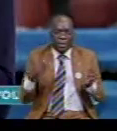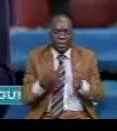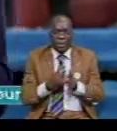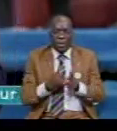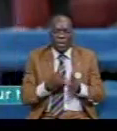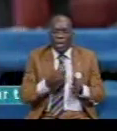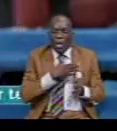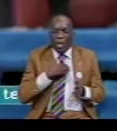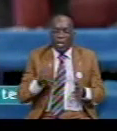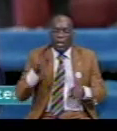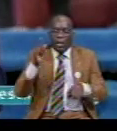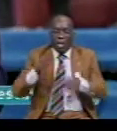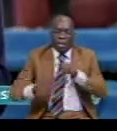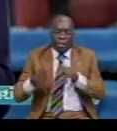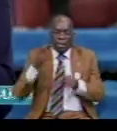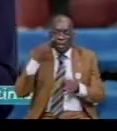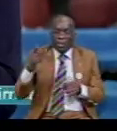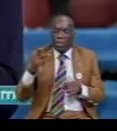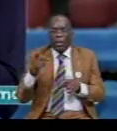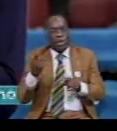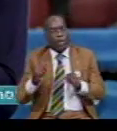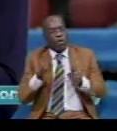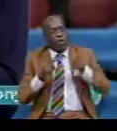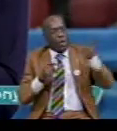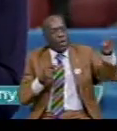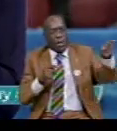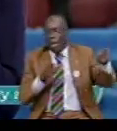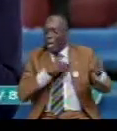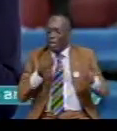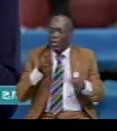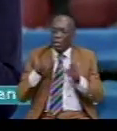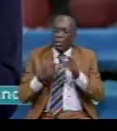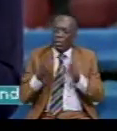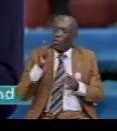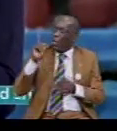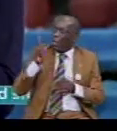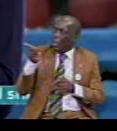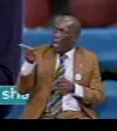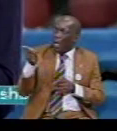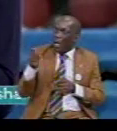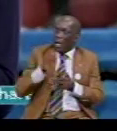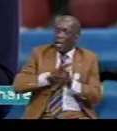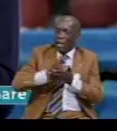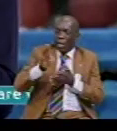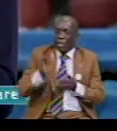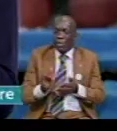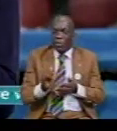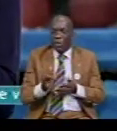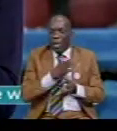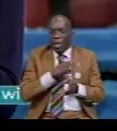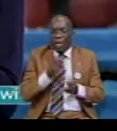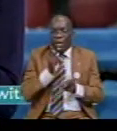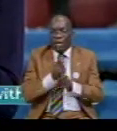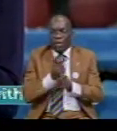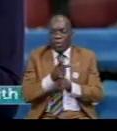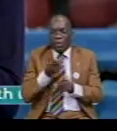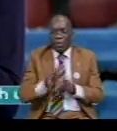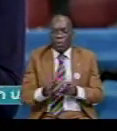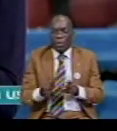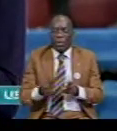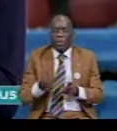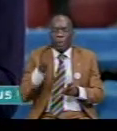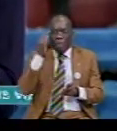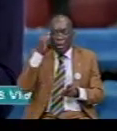clearly. I could see the one that was here very clearly. So I didn't tell anyone. I decided to keep my glasses, and throughout the message, I was not